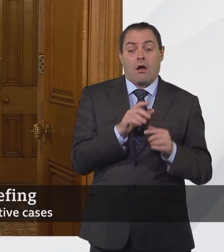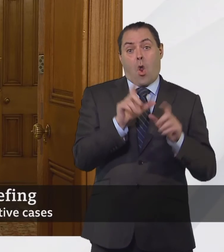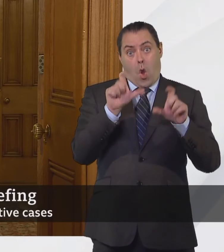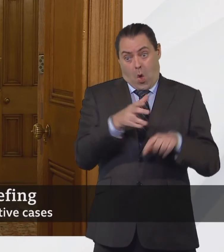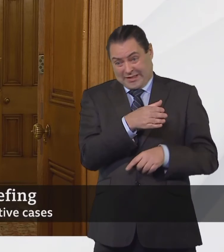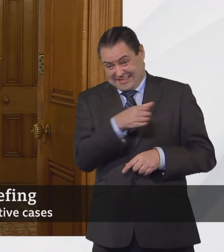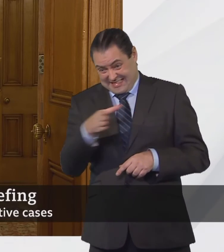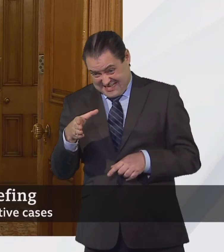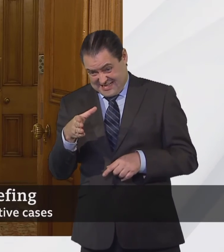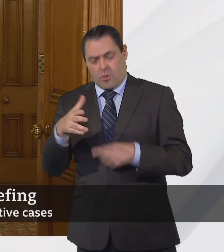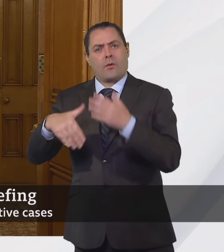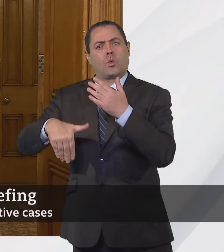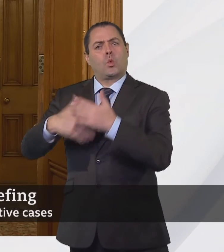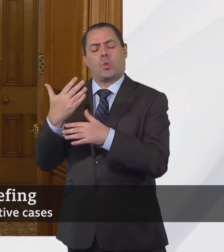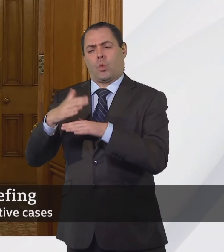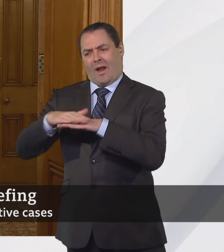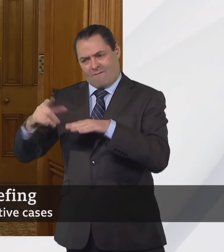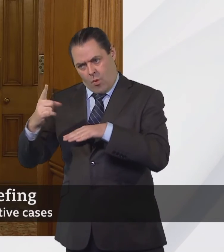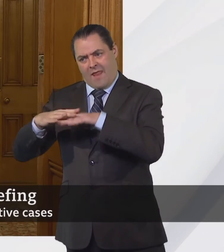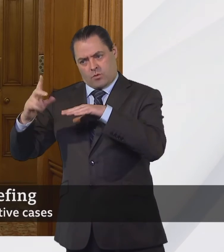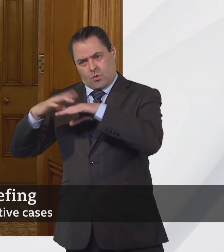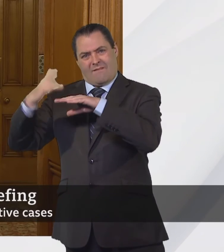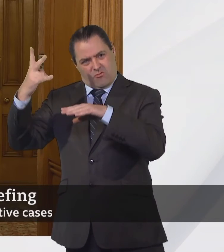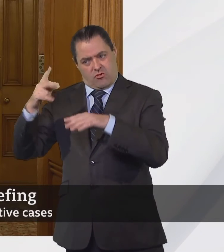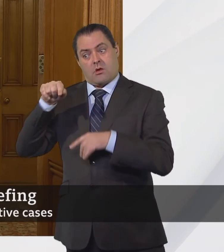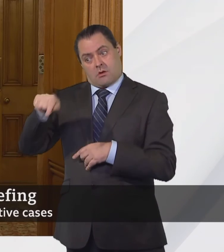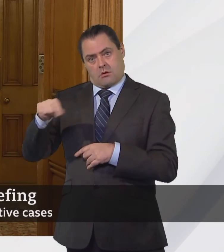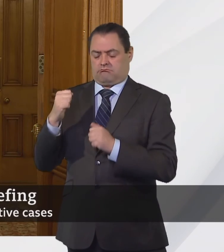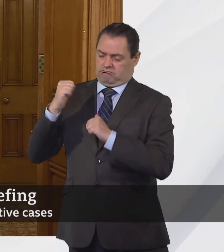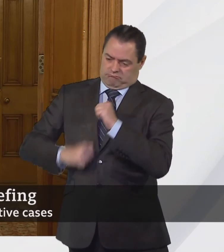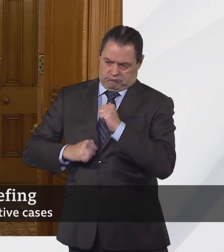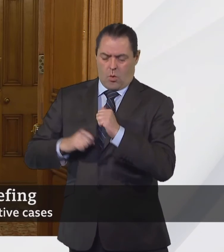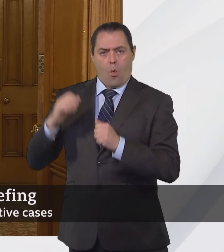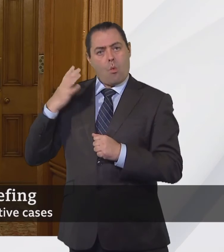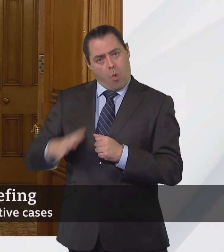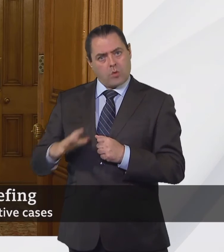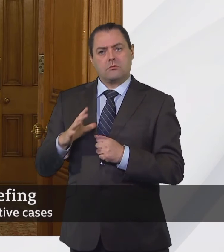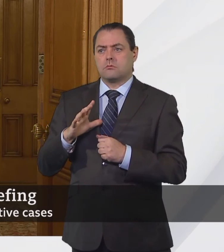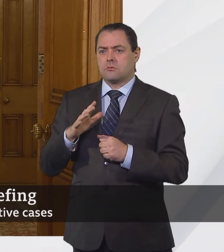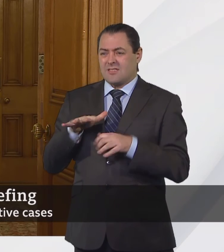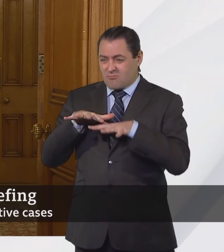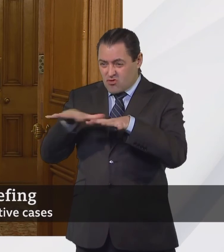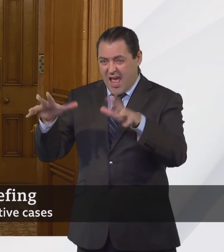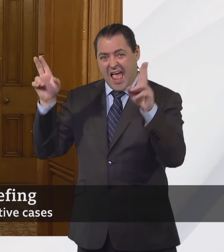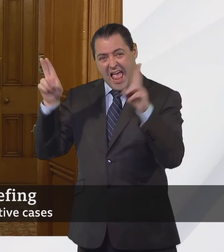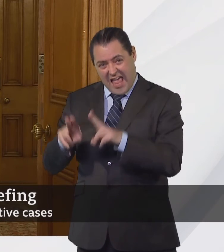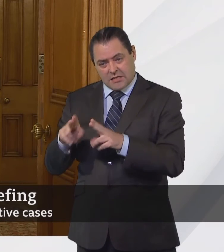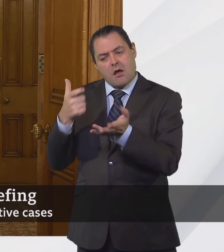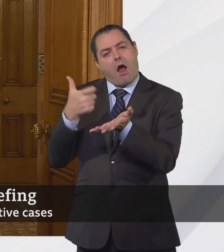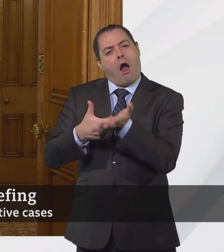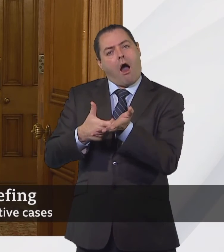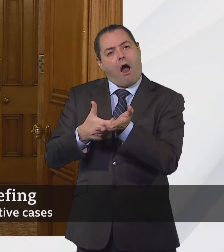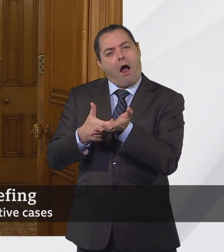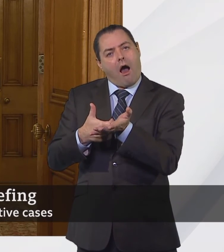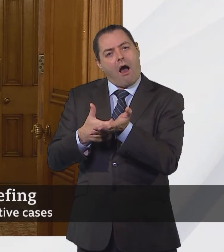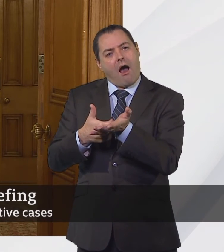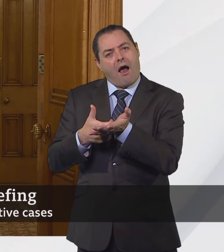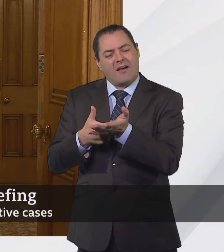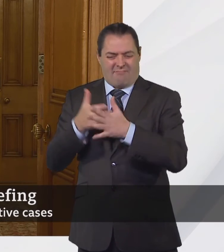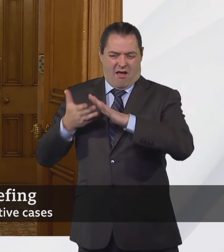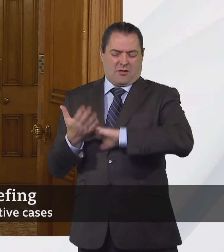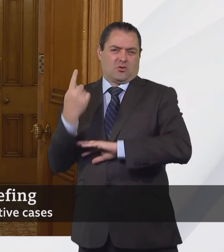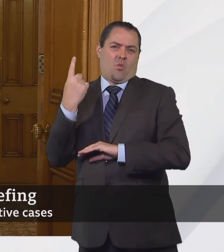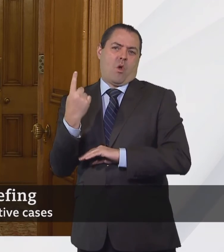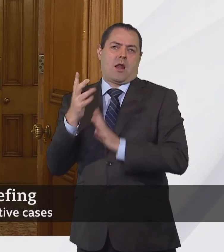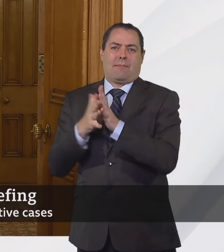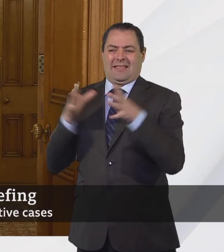is designed to reduce R below 1, opening a path for areas to move down the scale as